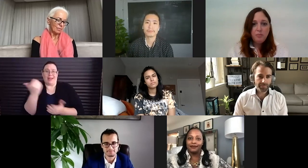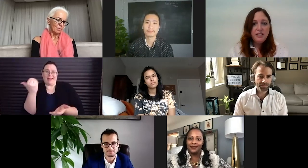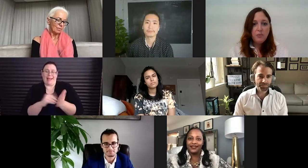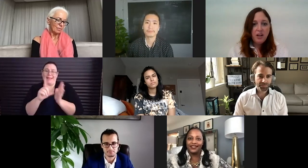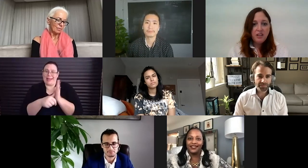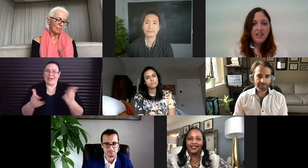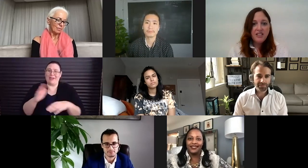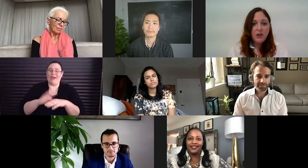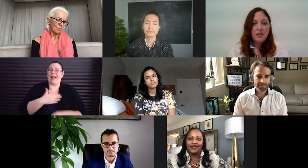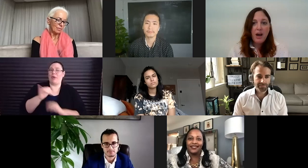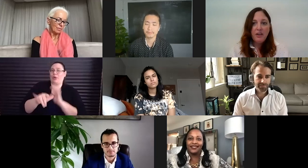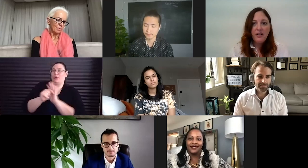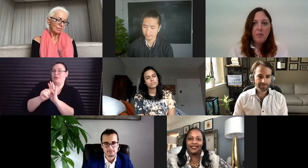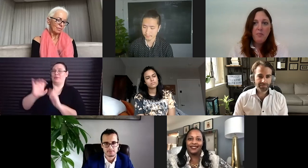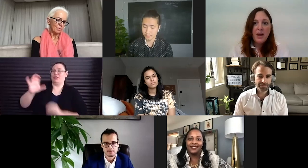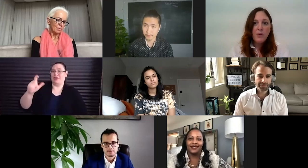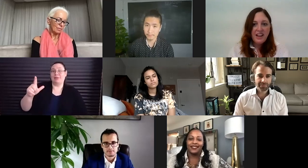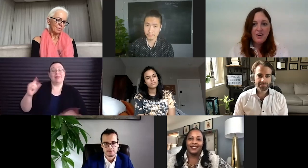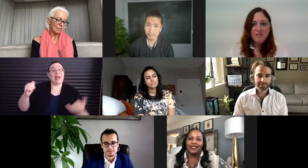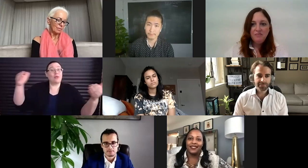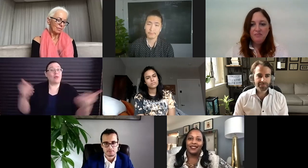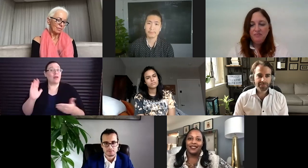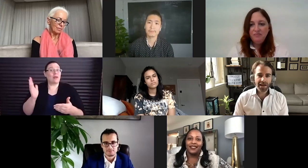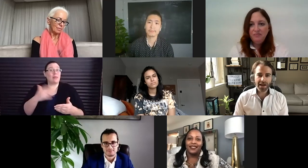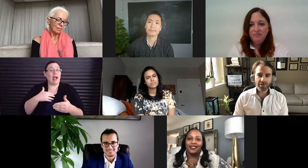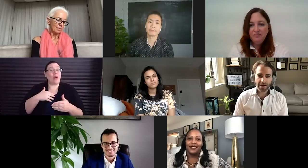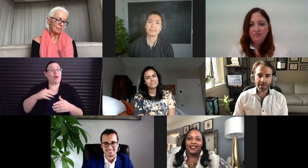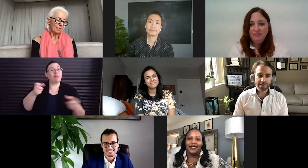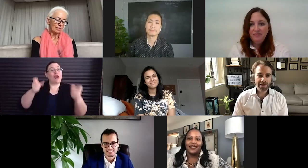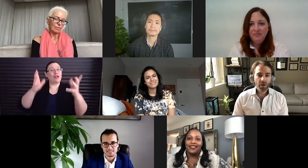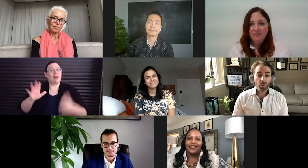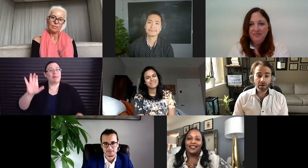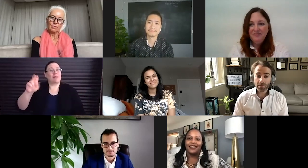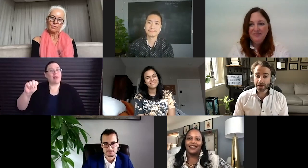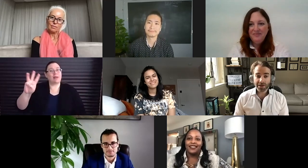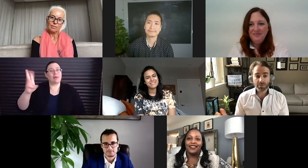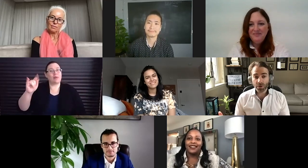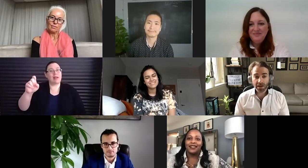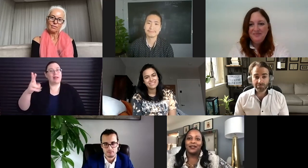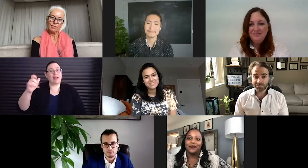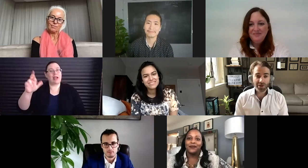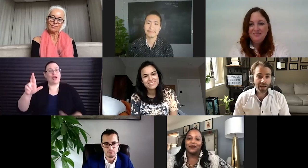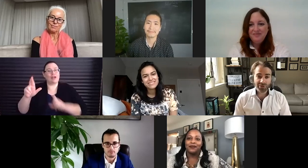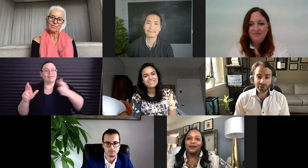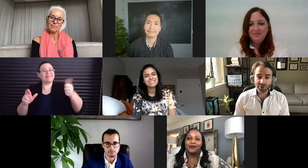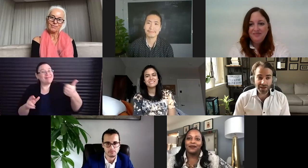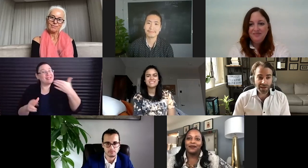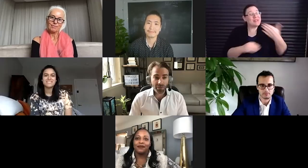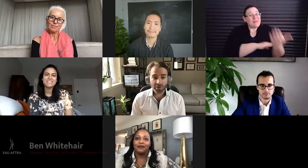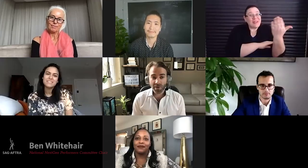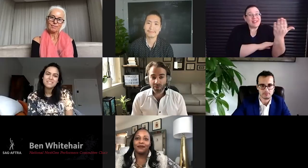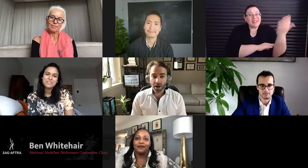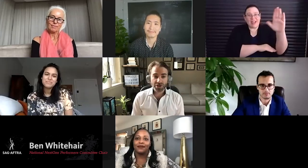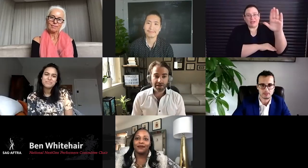Now, please welcome today's host and moderator, Ben Whitehair. Hi, everybody. Welcome and good morning, good afternoon, good evening,